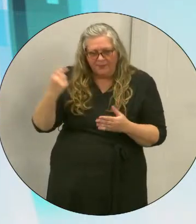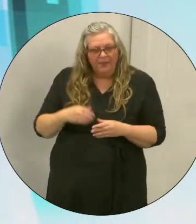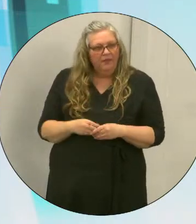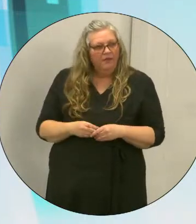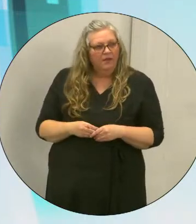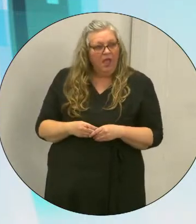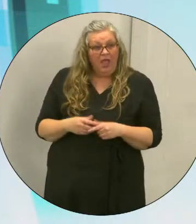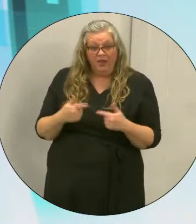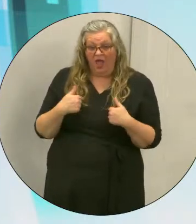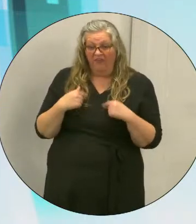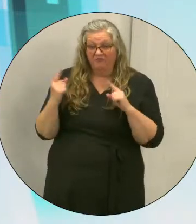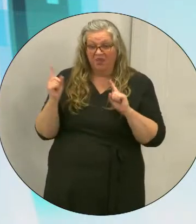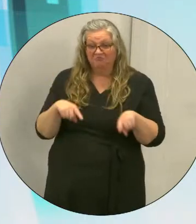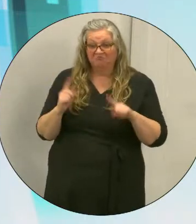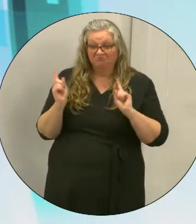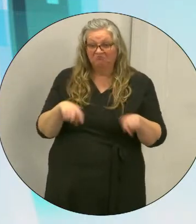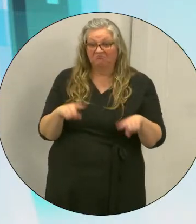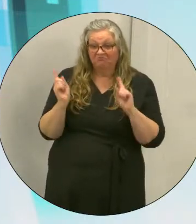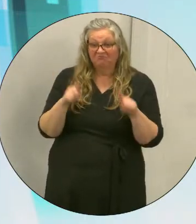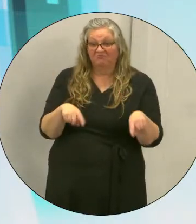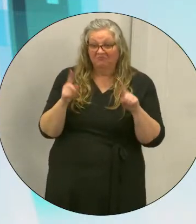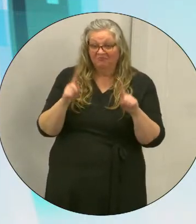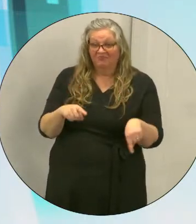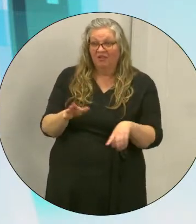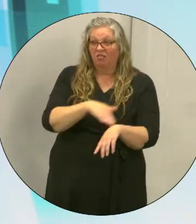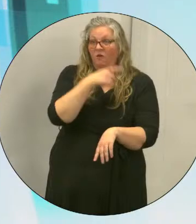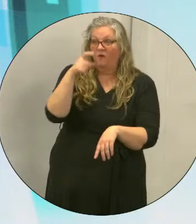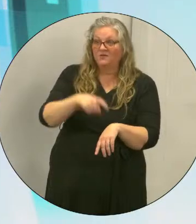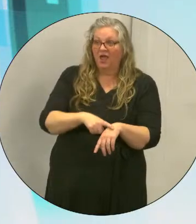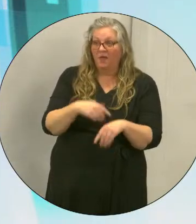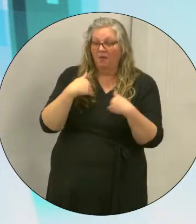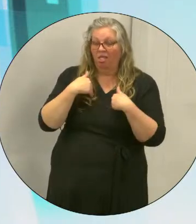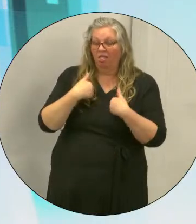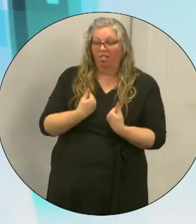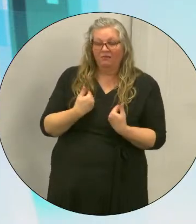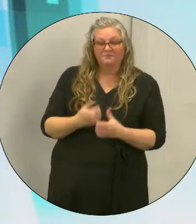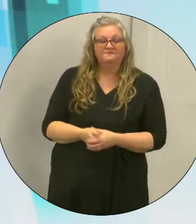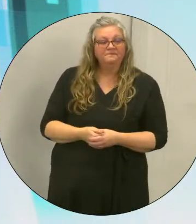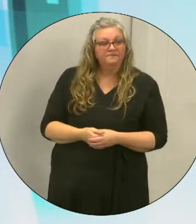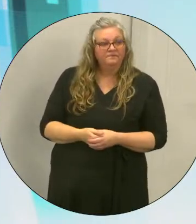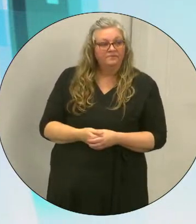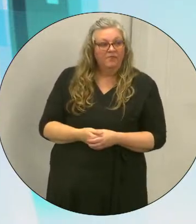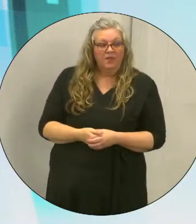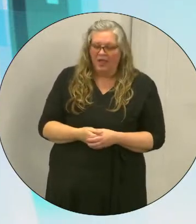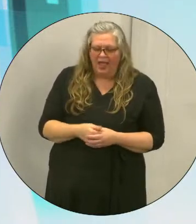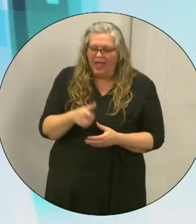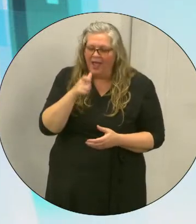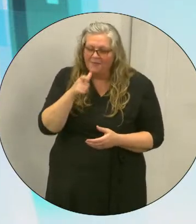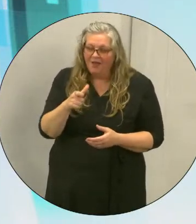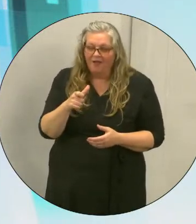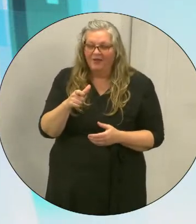been doing this a very long time. I'm tired. But doesn't mean I'm going to go away.